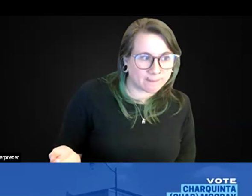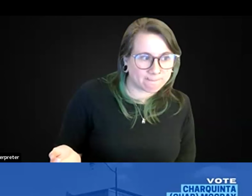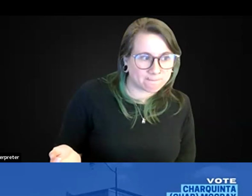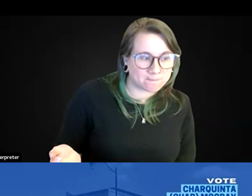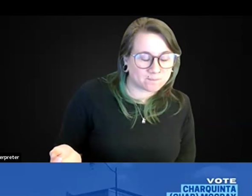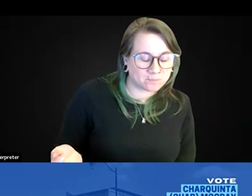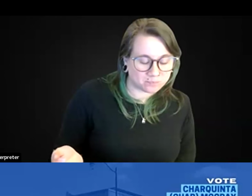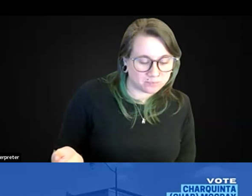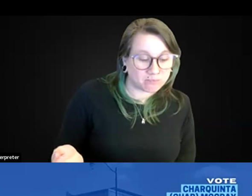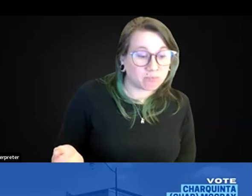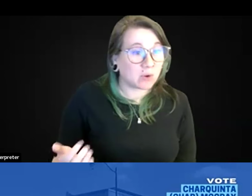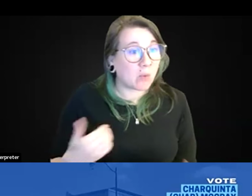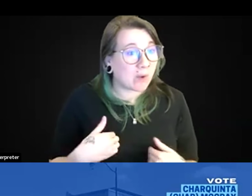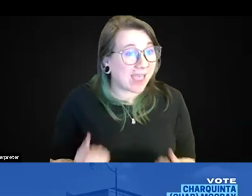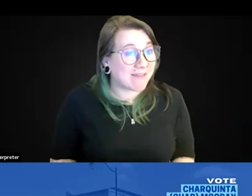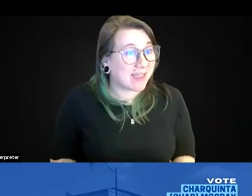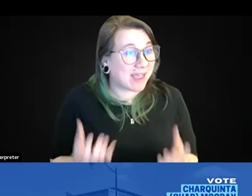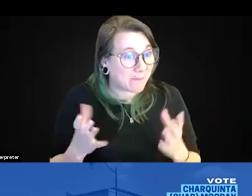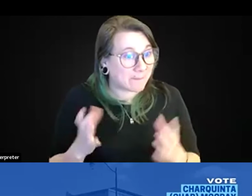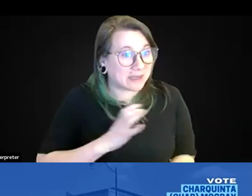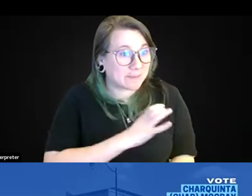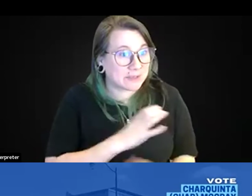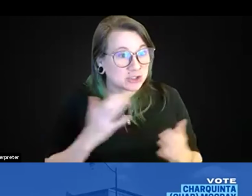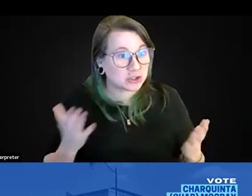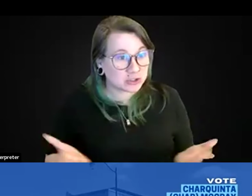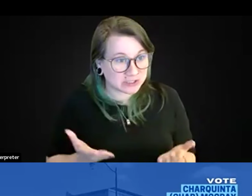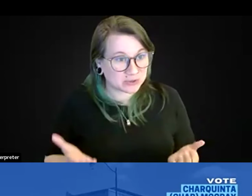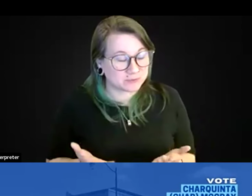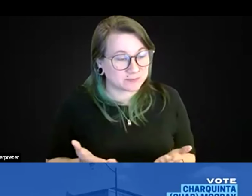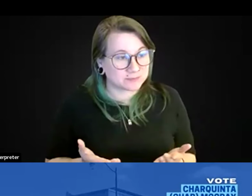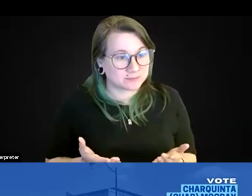We have how many commissioners present?